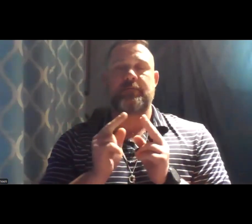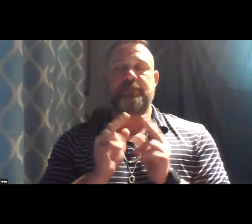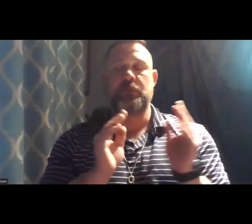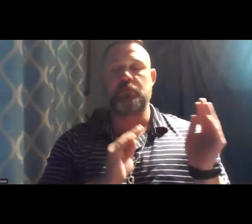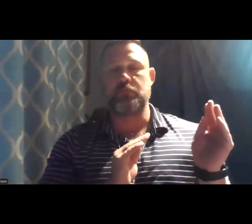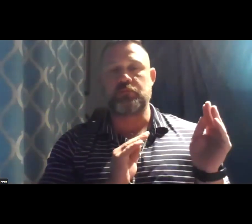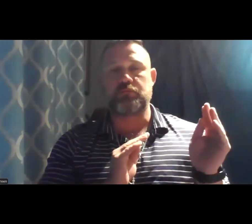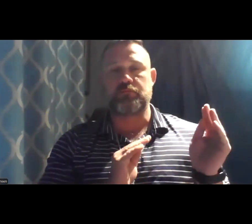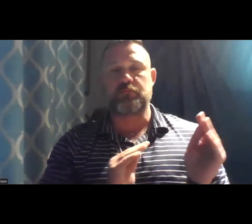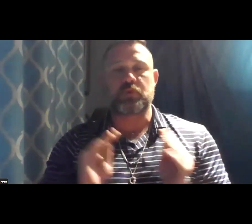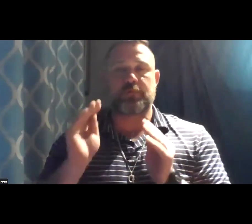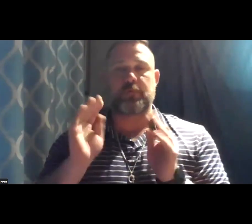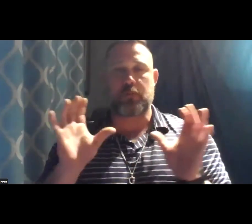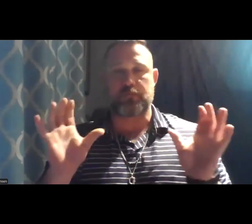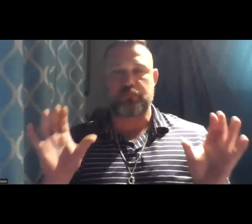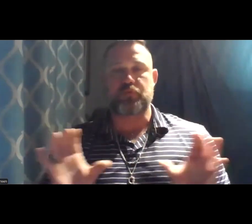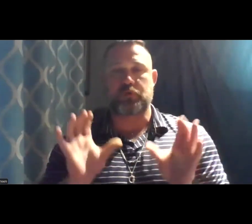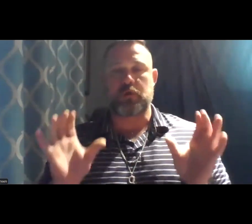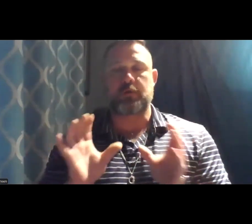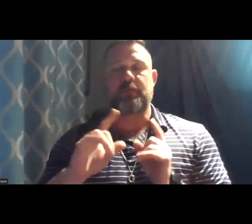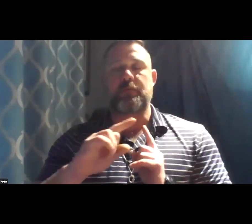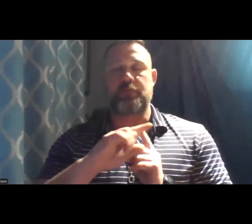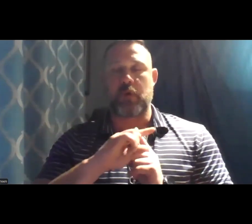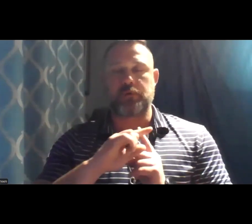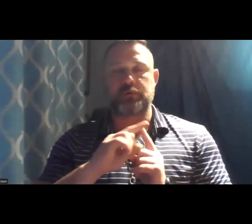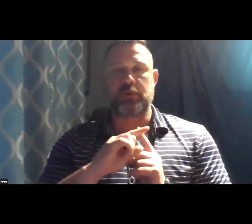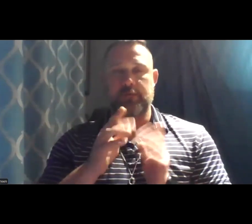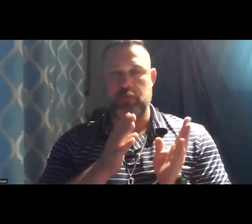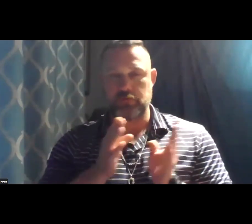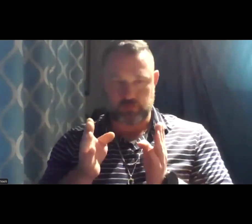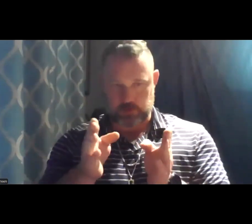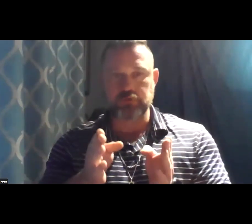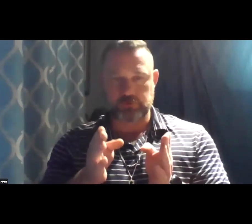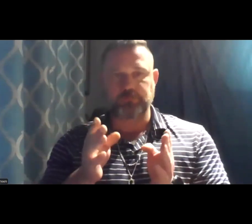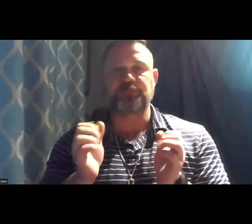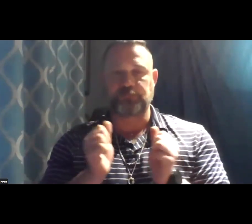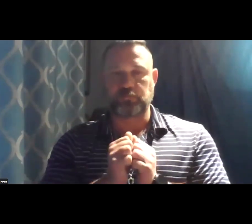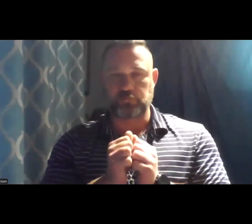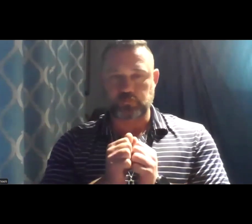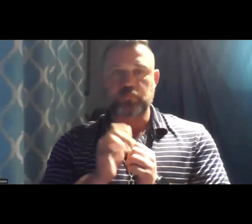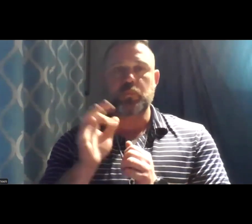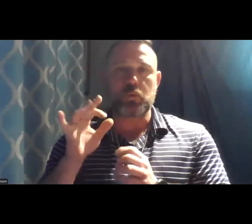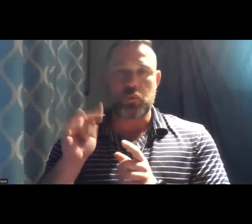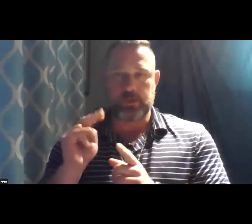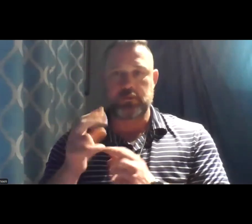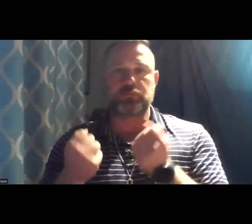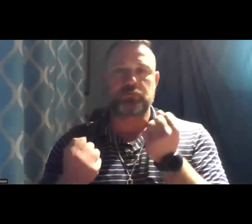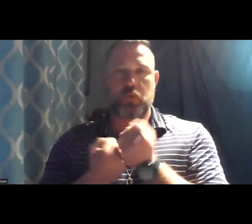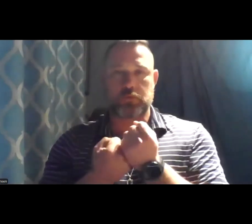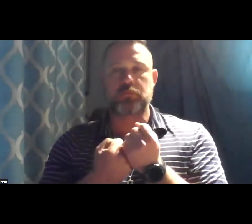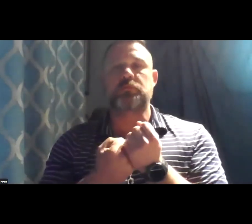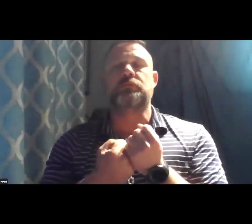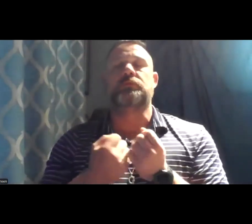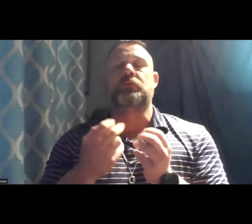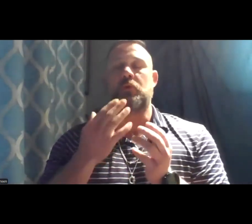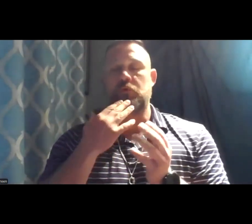a productive and positive direction, with Wynn right by your side. So what great